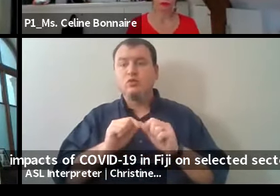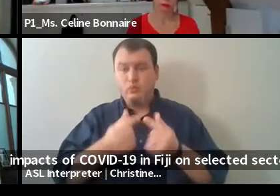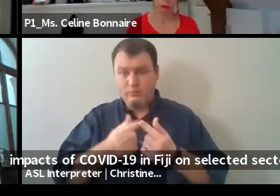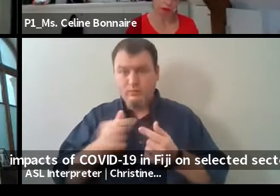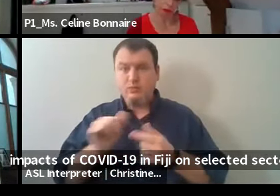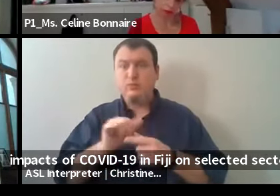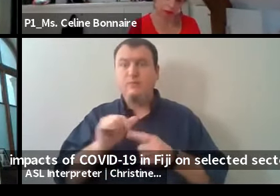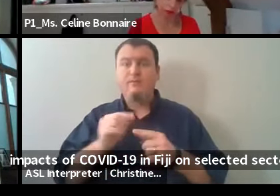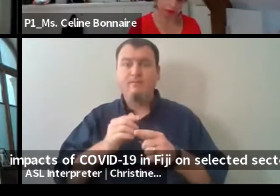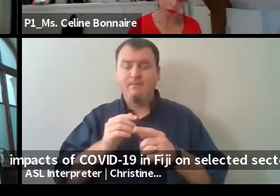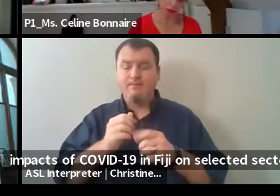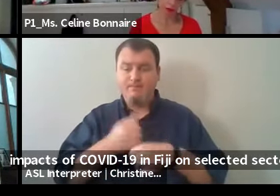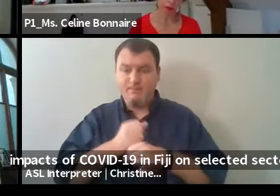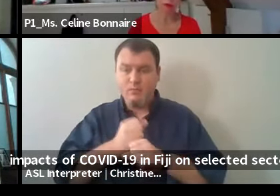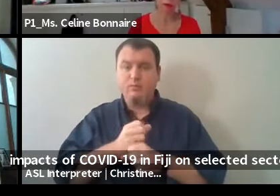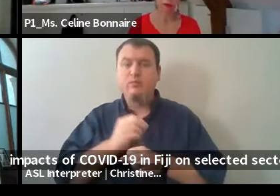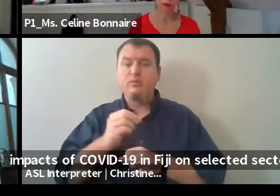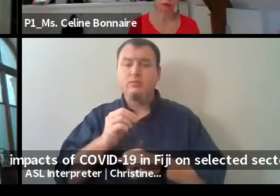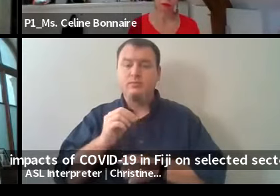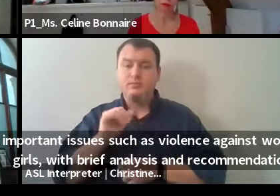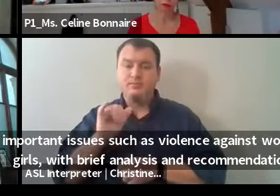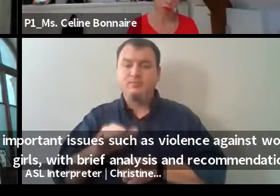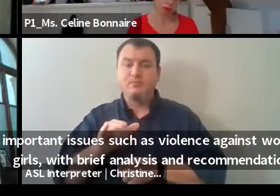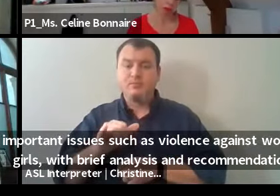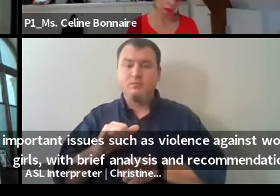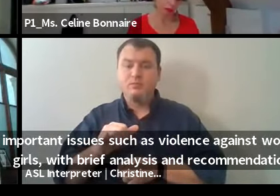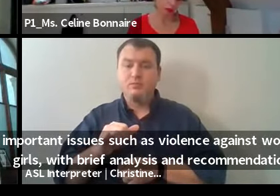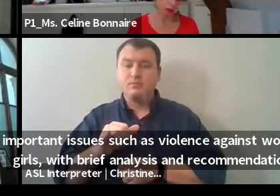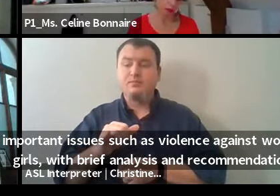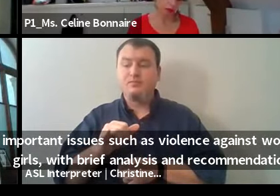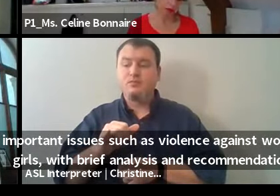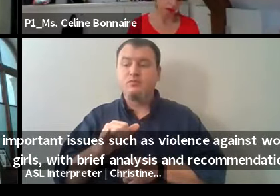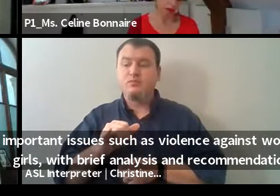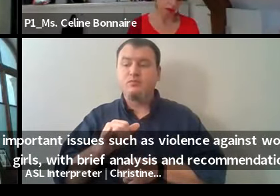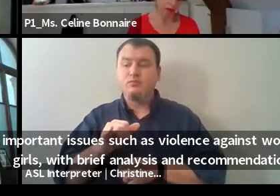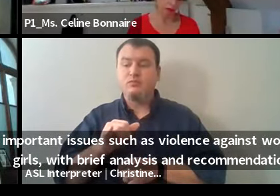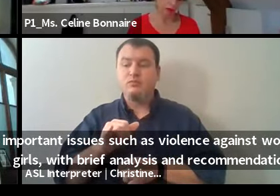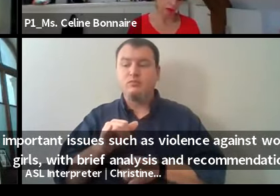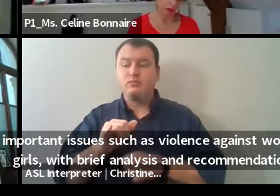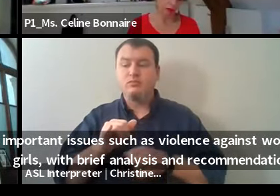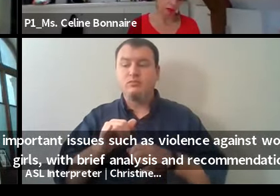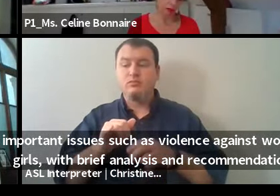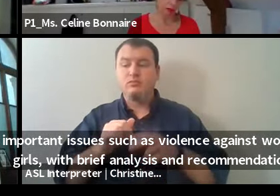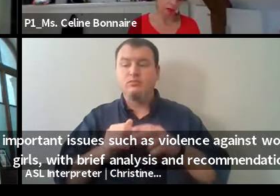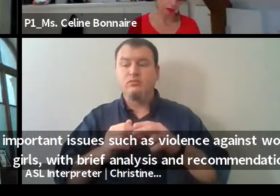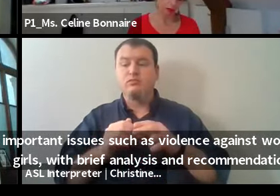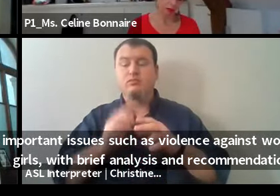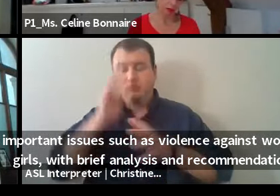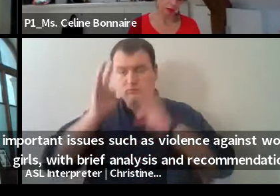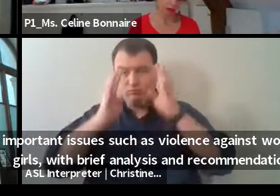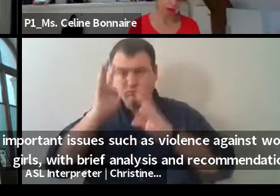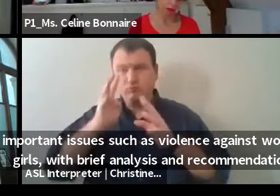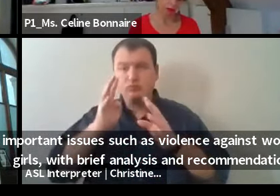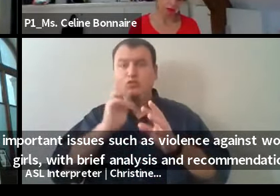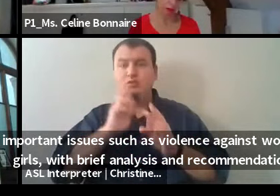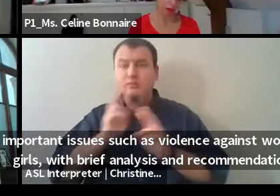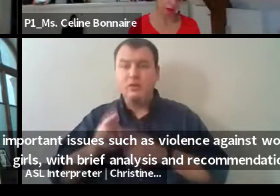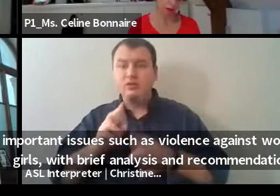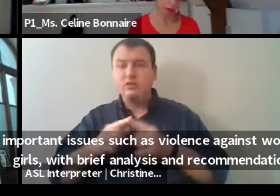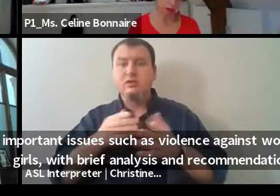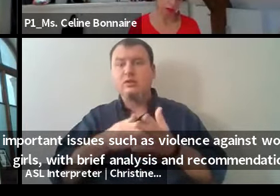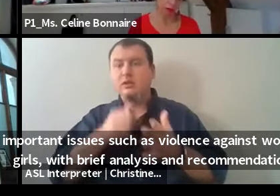Fiji Safety and Protection Cluster to rapidly advance prevention and responses to violence against women and girls